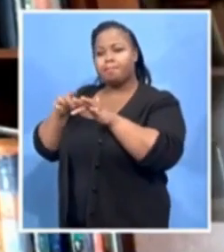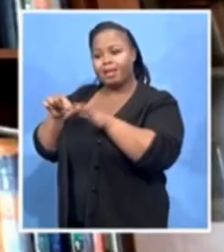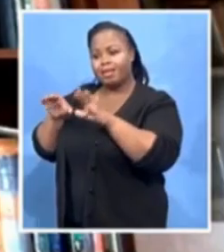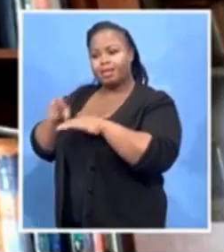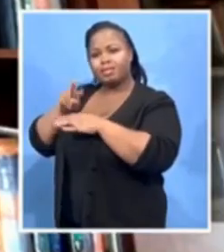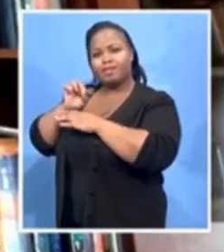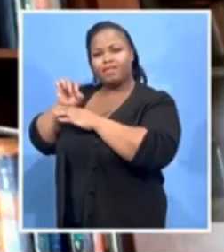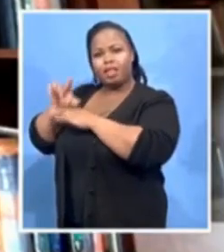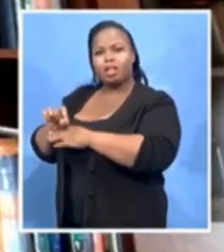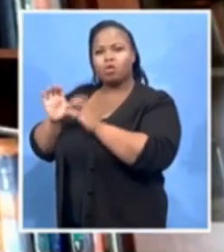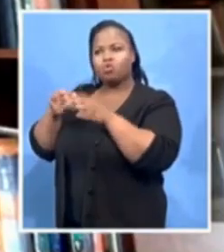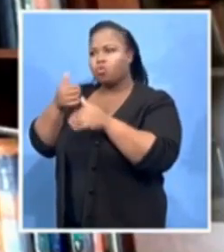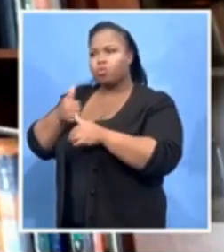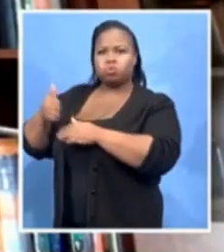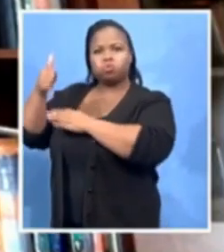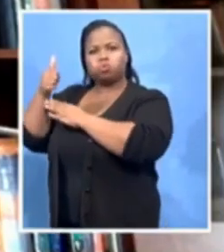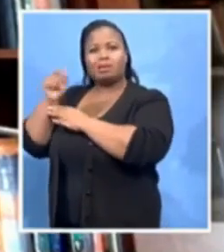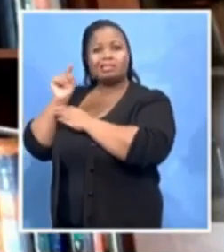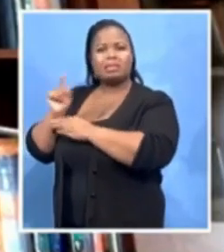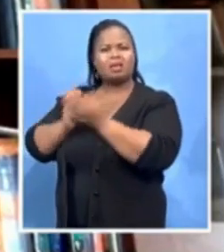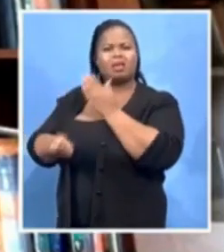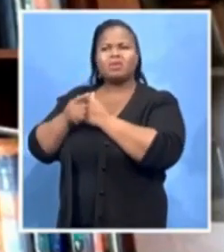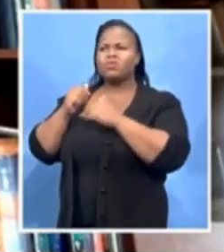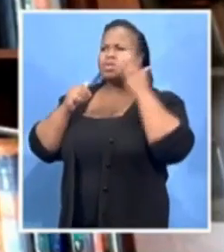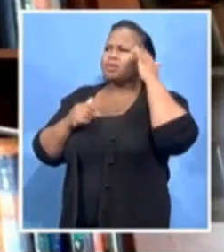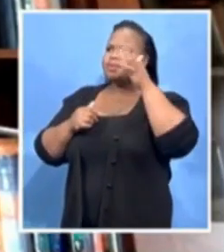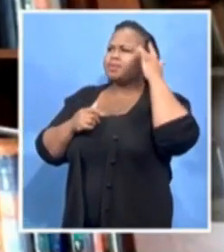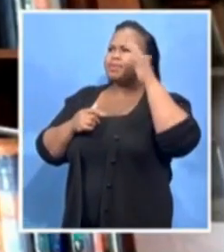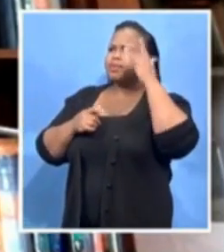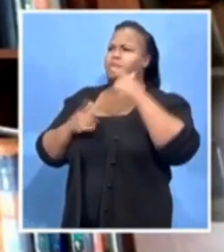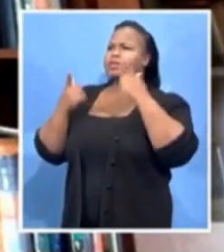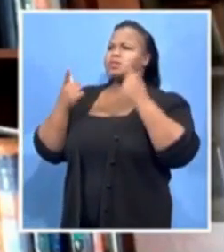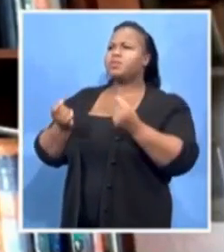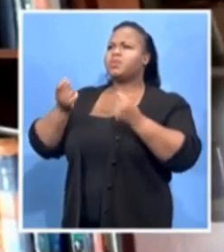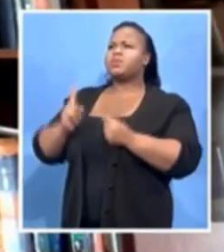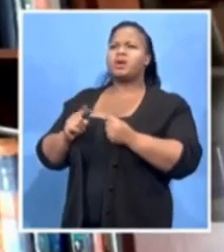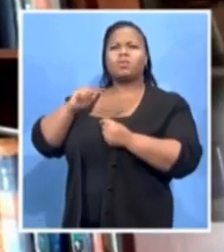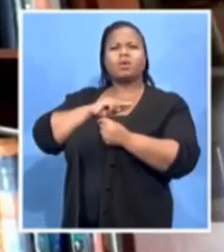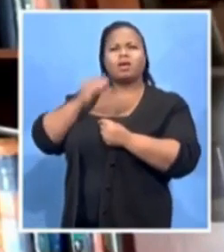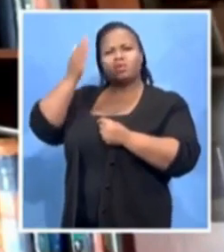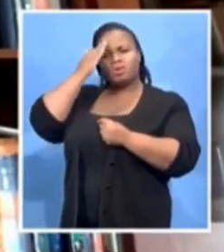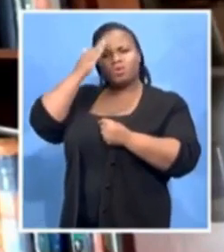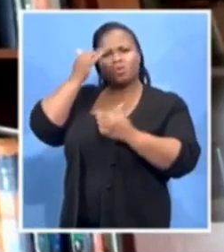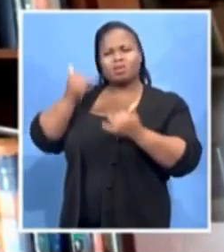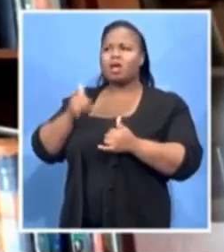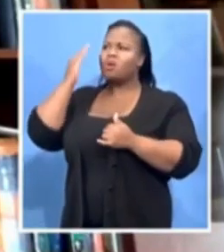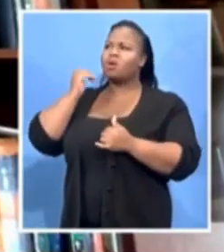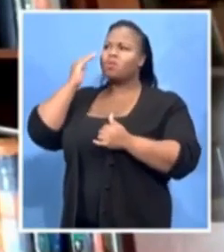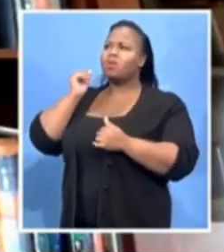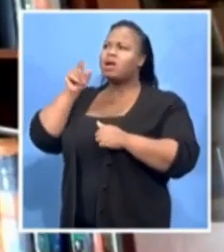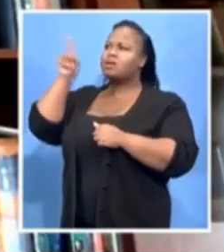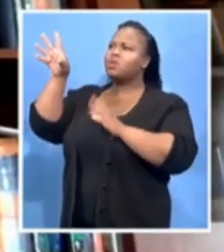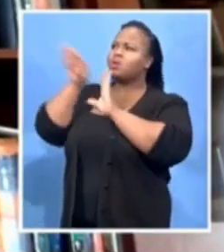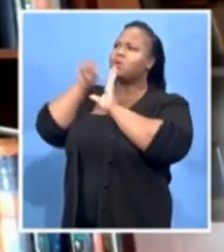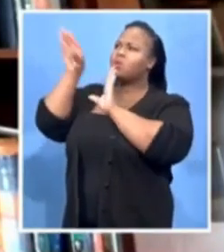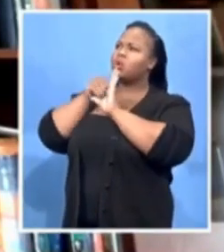time, what do we do with the inherited colonial boundaries? There are those who argued at